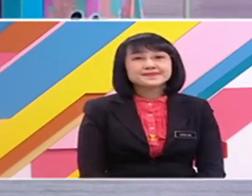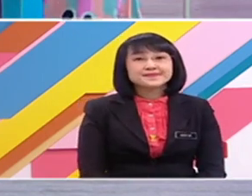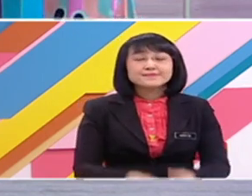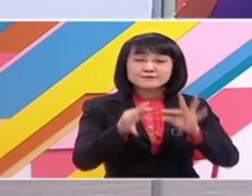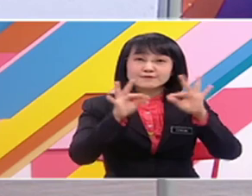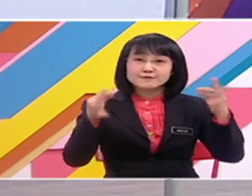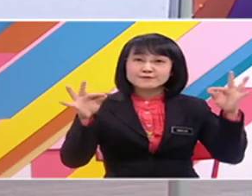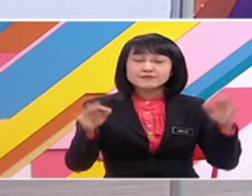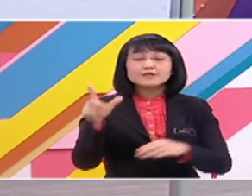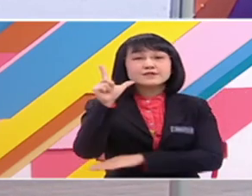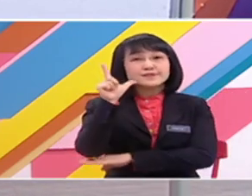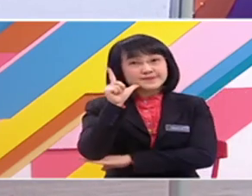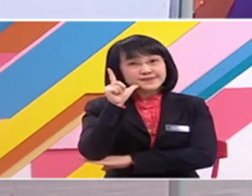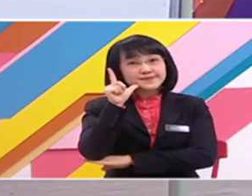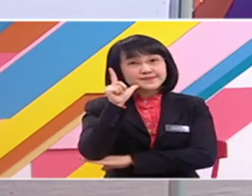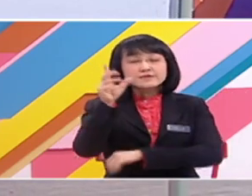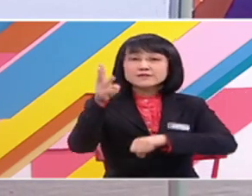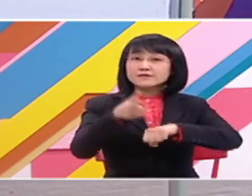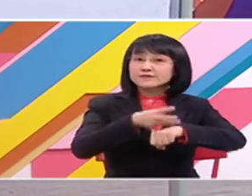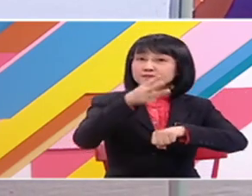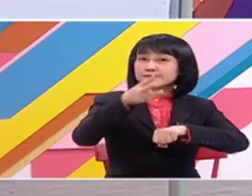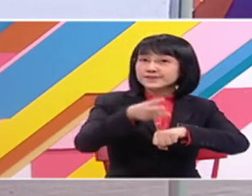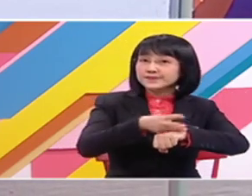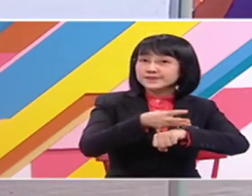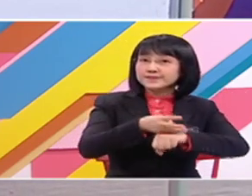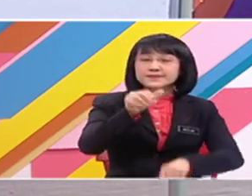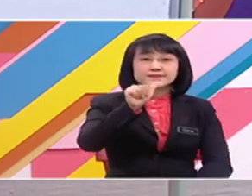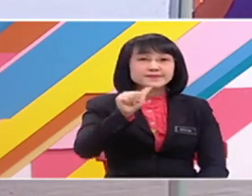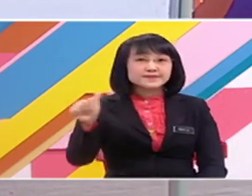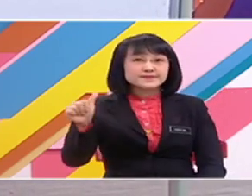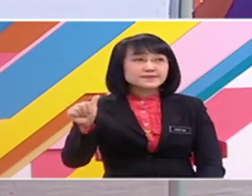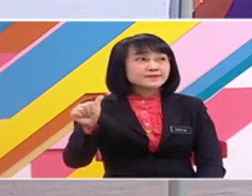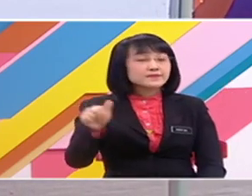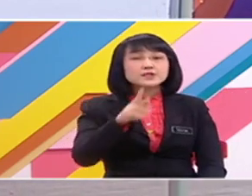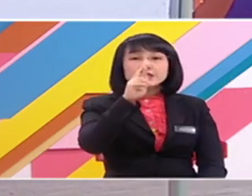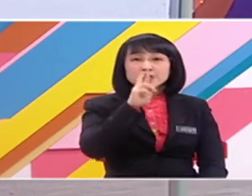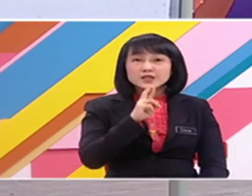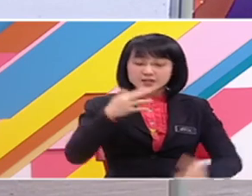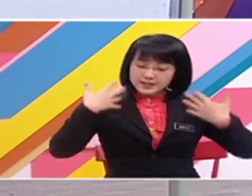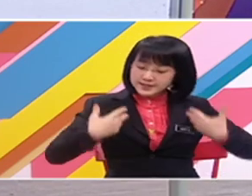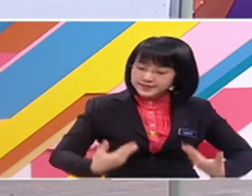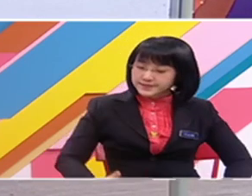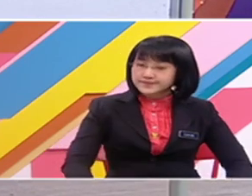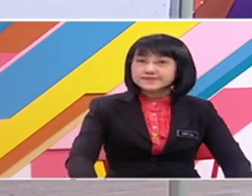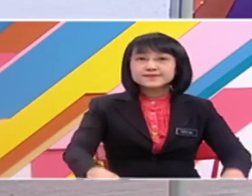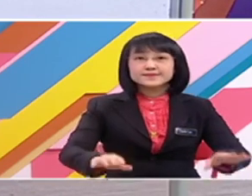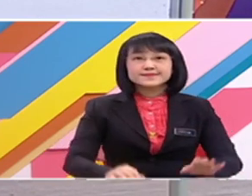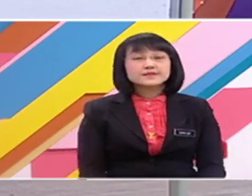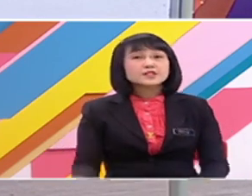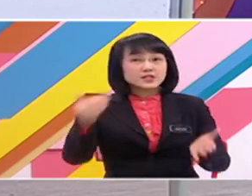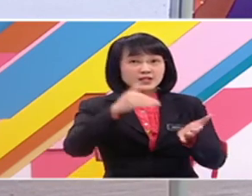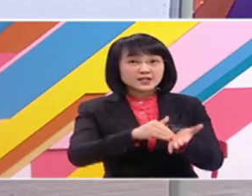is Laila wears a red dress. Okay, okay, once again, I read